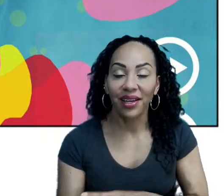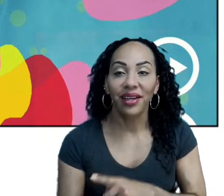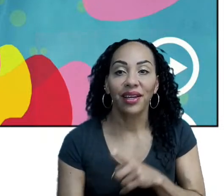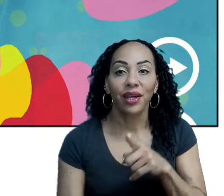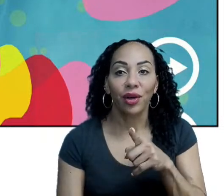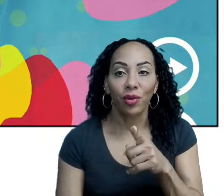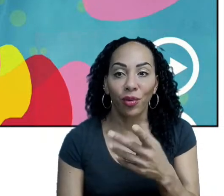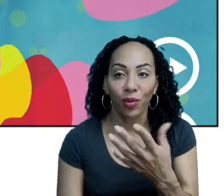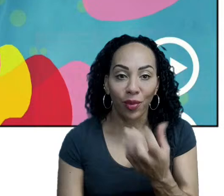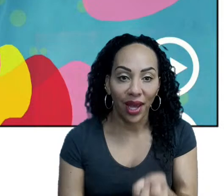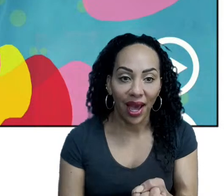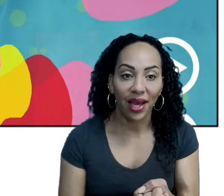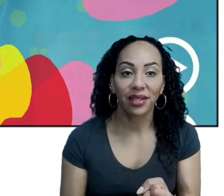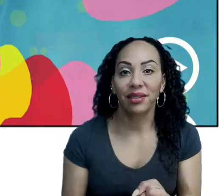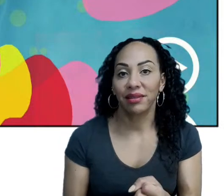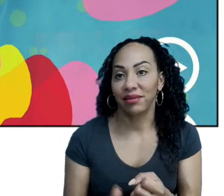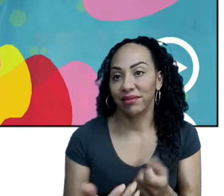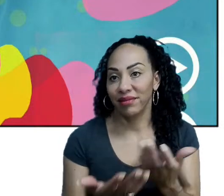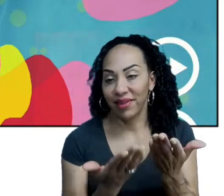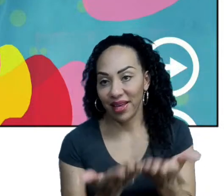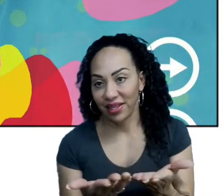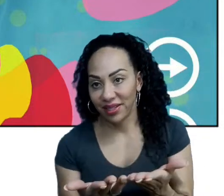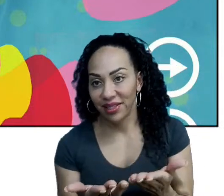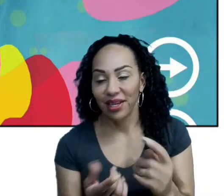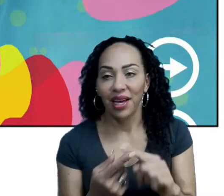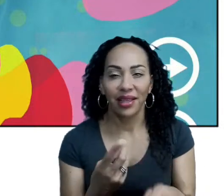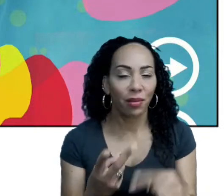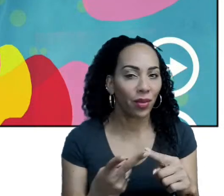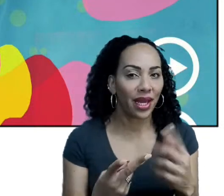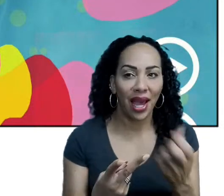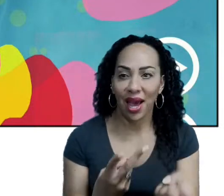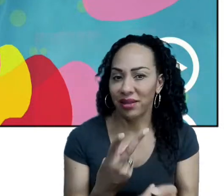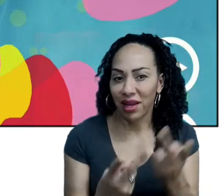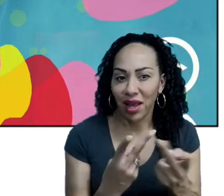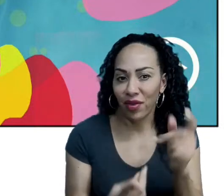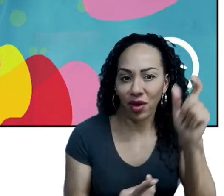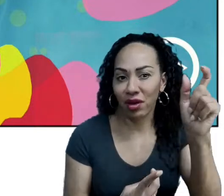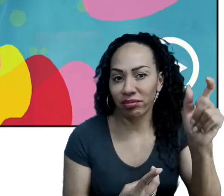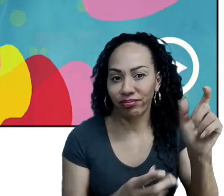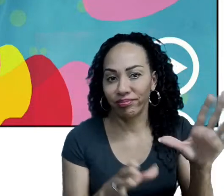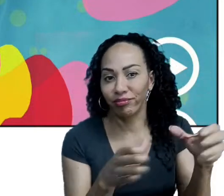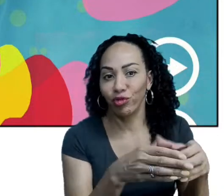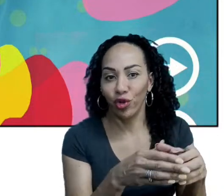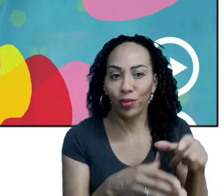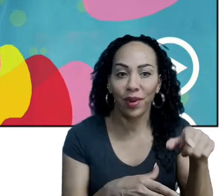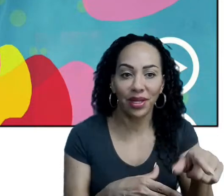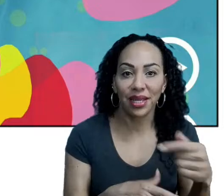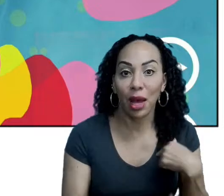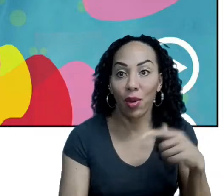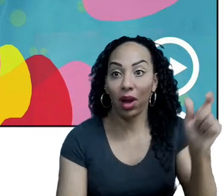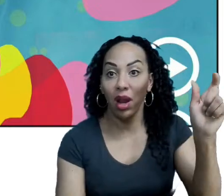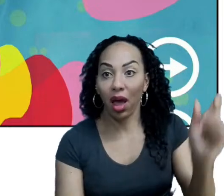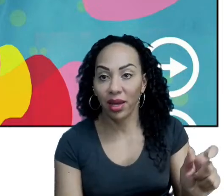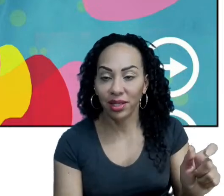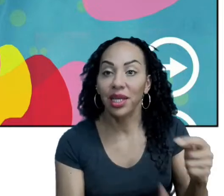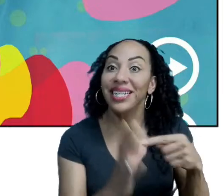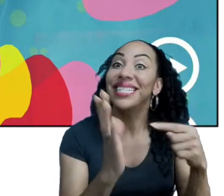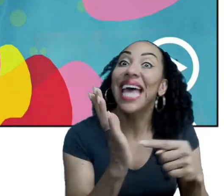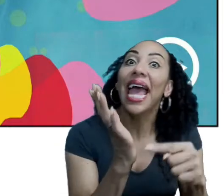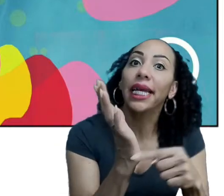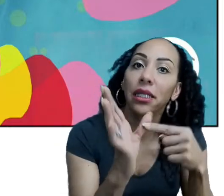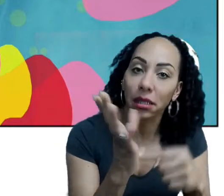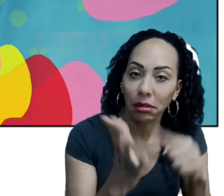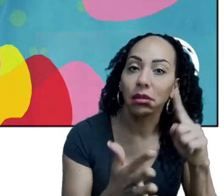with Shakespeare's Globe as our client, which was a massive ramp up and also made us really put our money where our mouth is in terms of